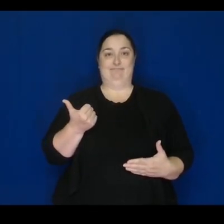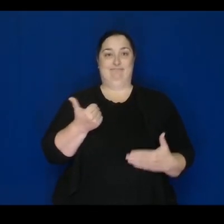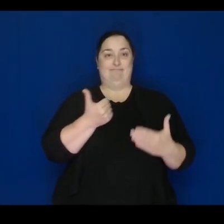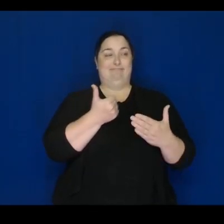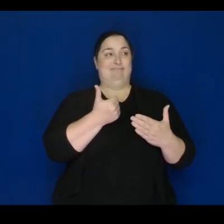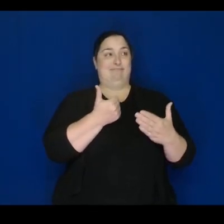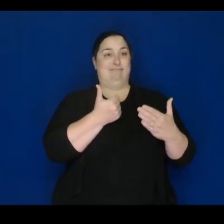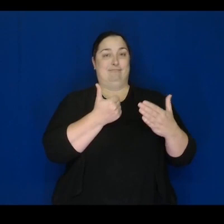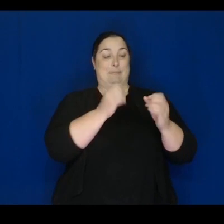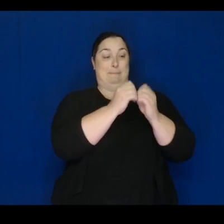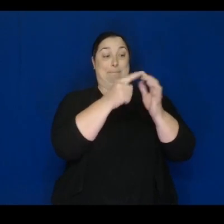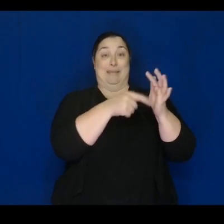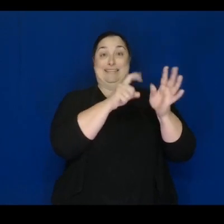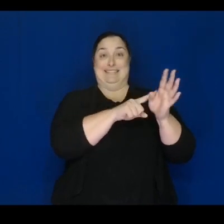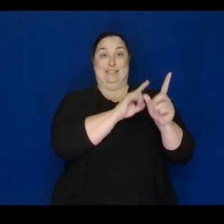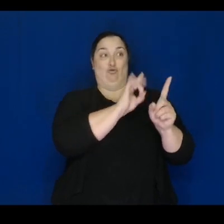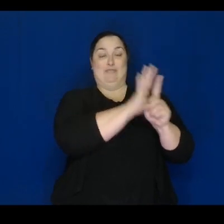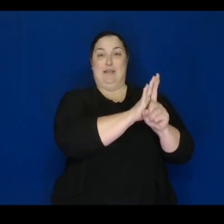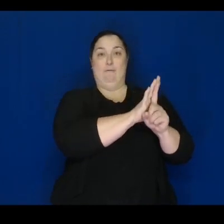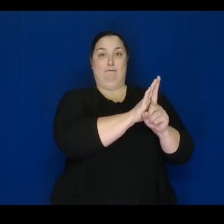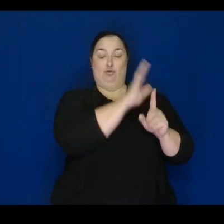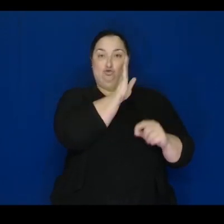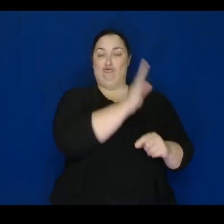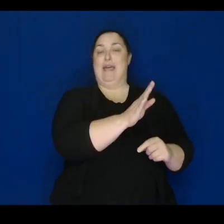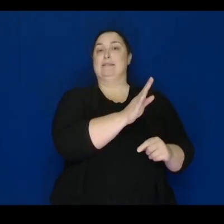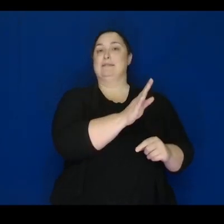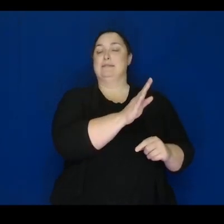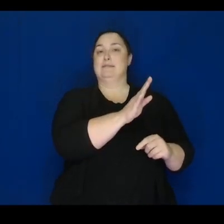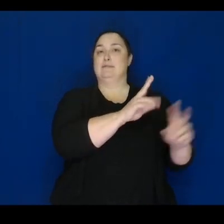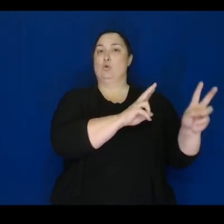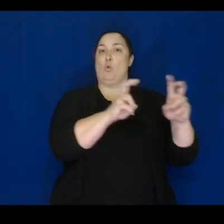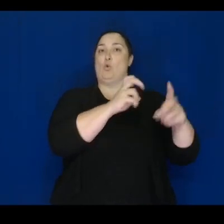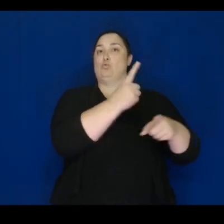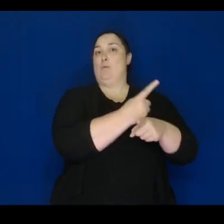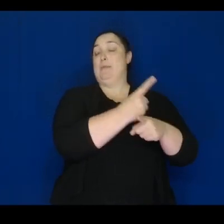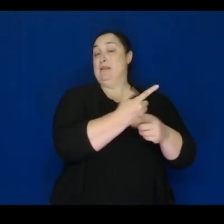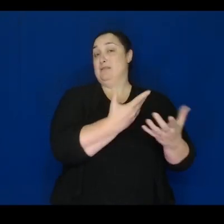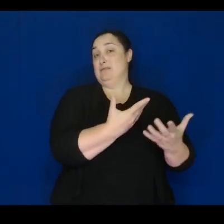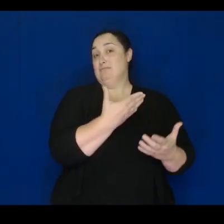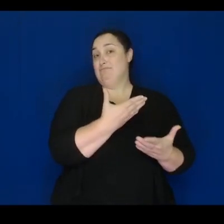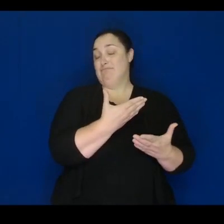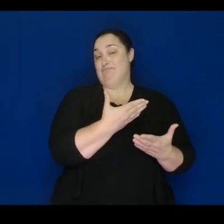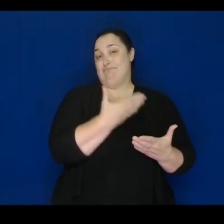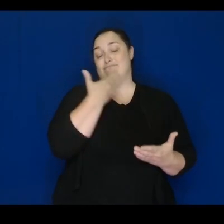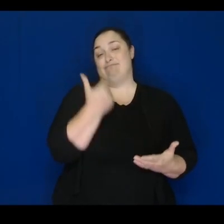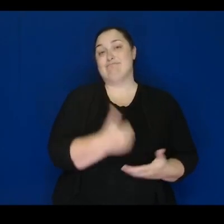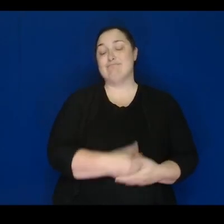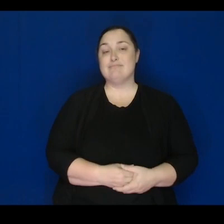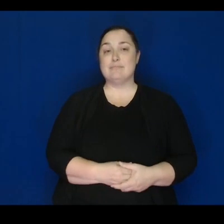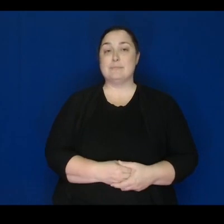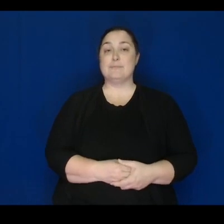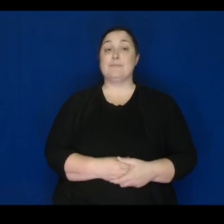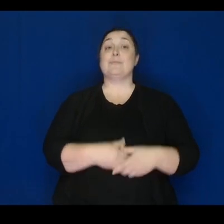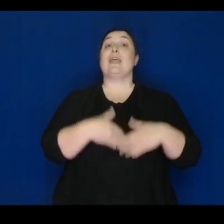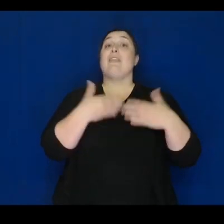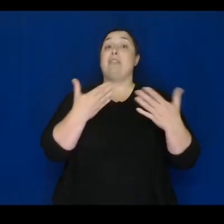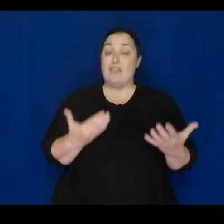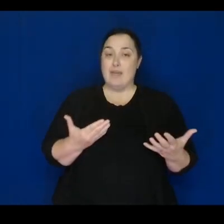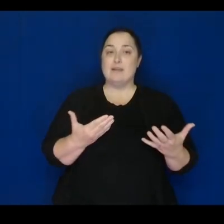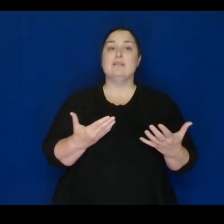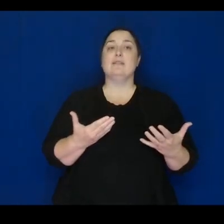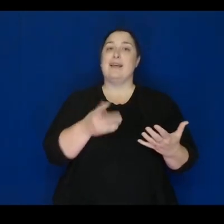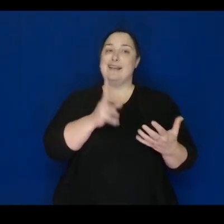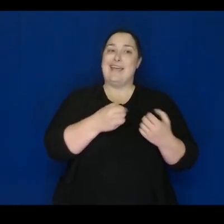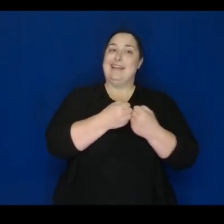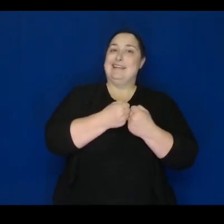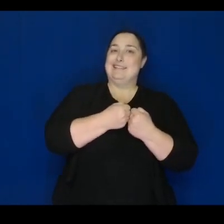Betty Muffler and bring that through what we do at the gallery. And then what we do is kind of expand on